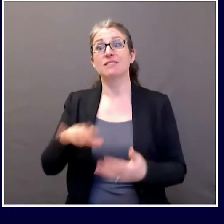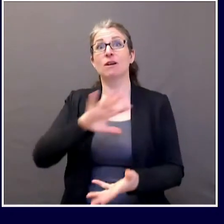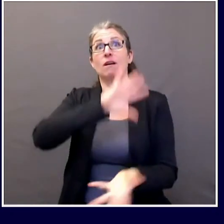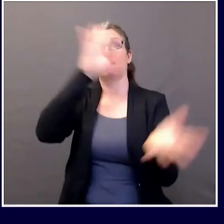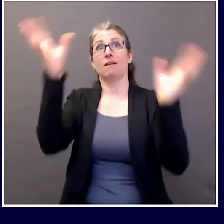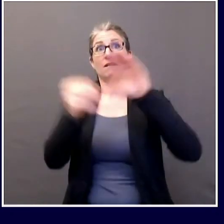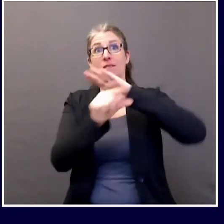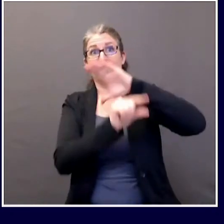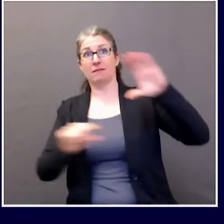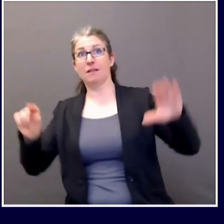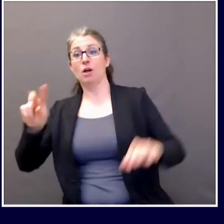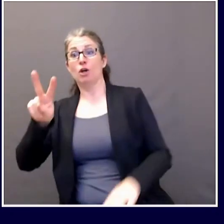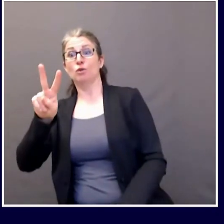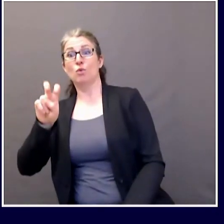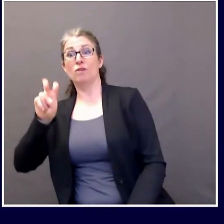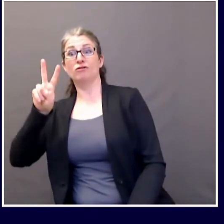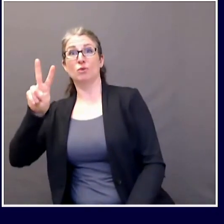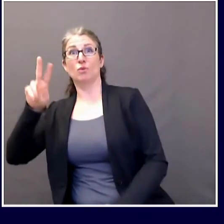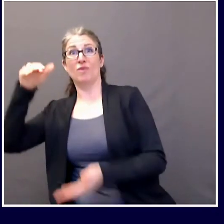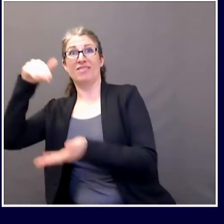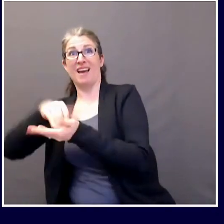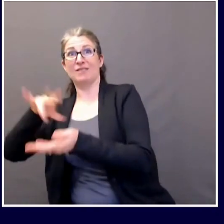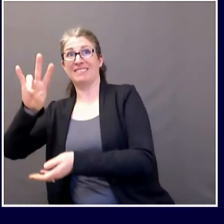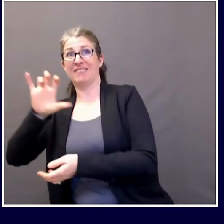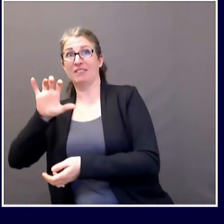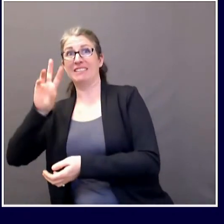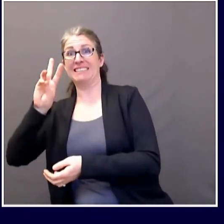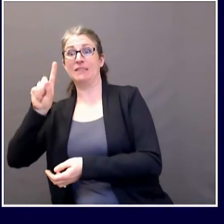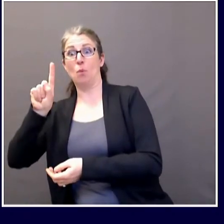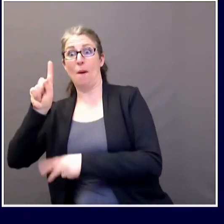202,761 are first doses.